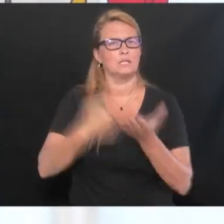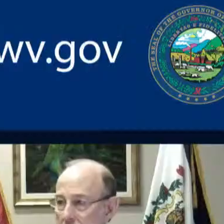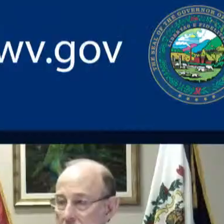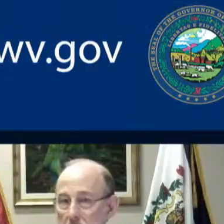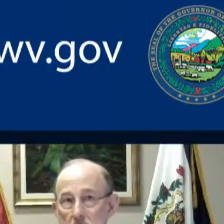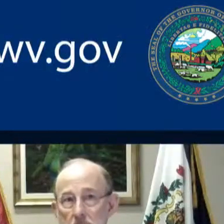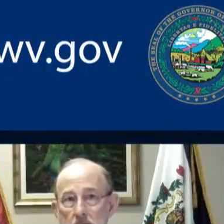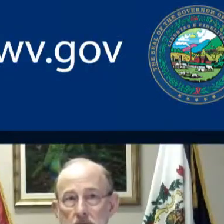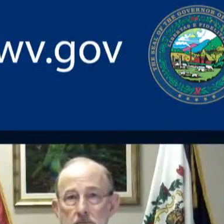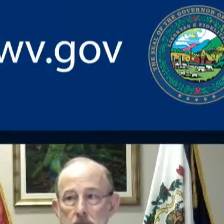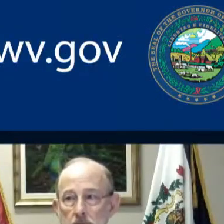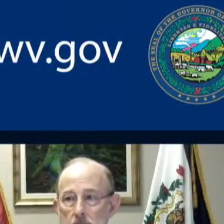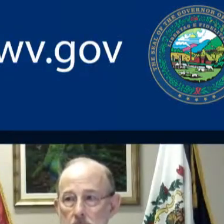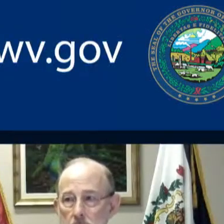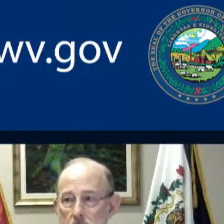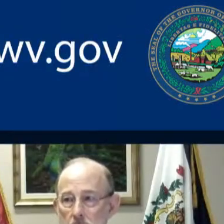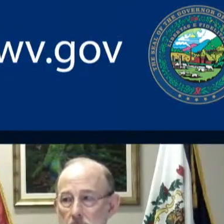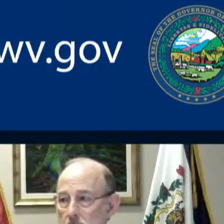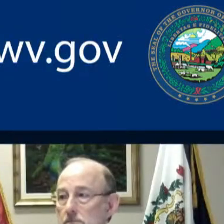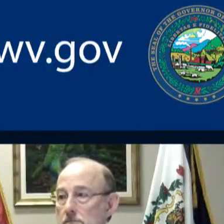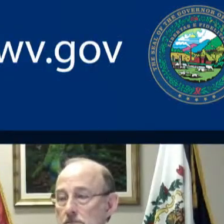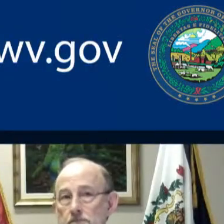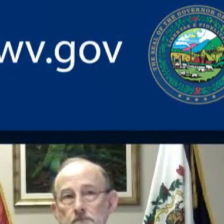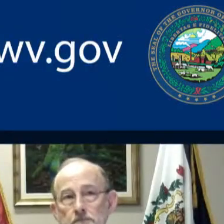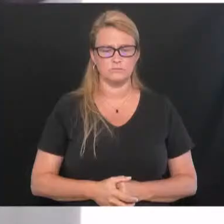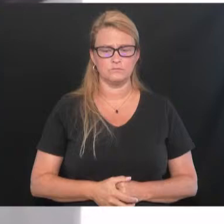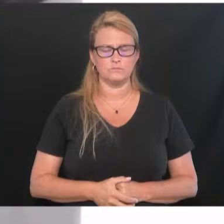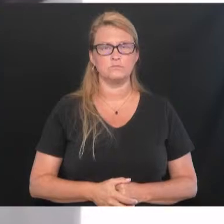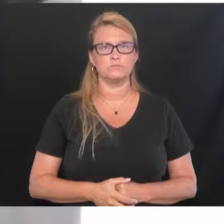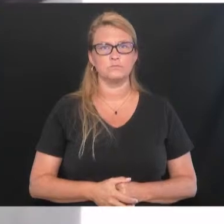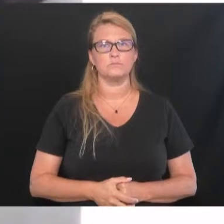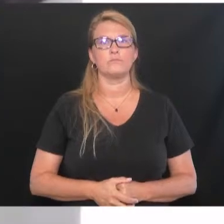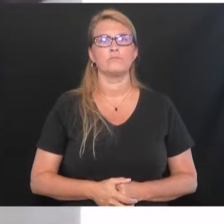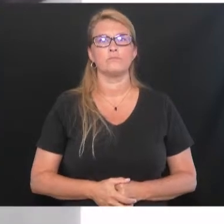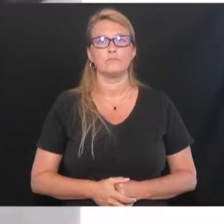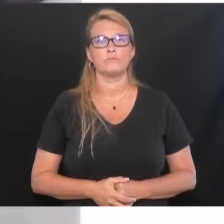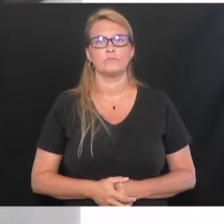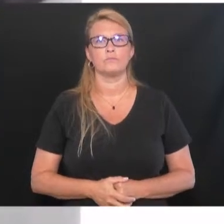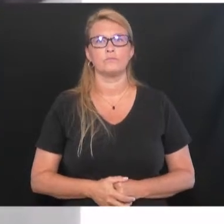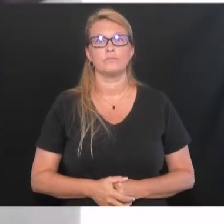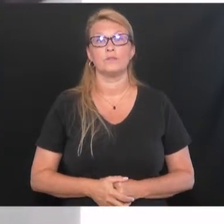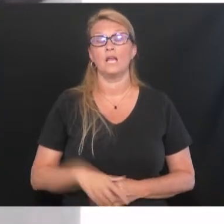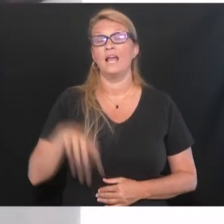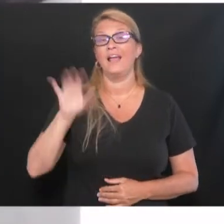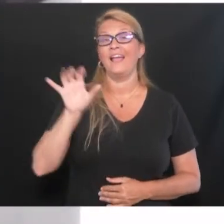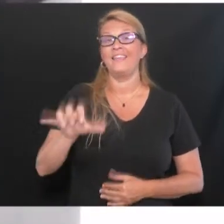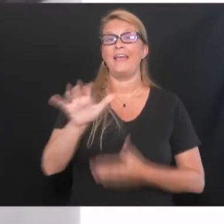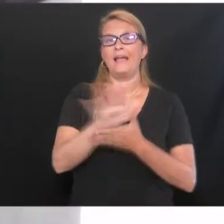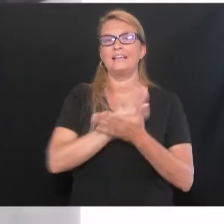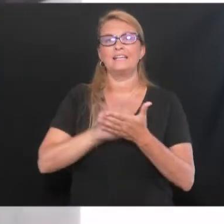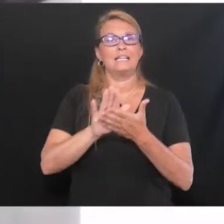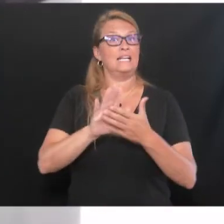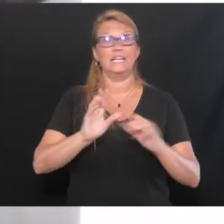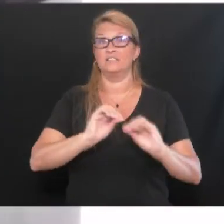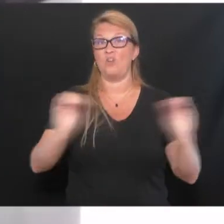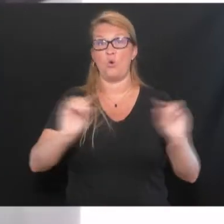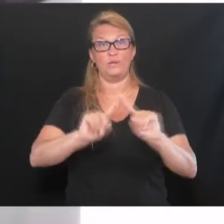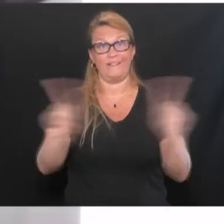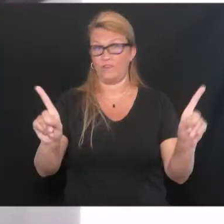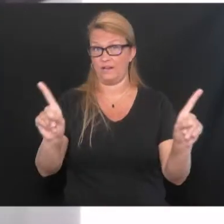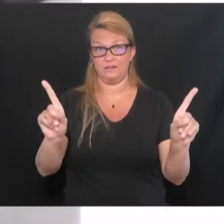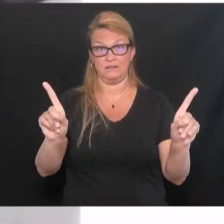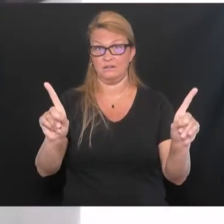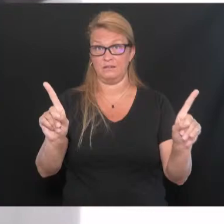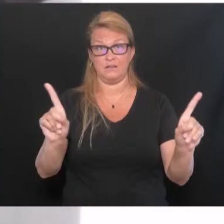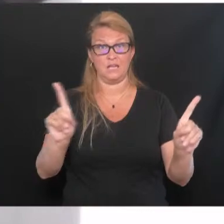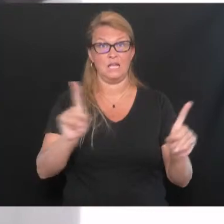Thanks, Governor. Kenny, I'll answer that, and then I think Clay had the WVU question, but the cleaning is not any different for the variant, so you